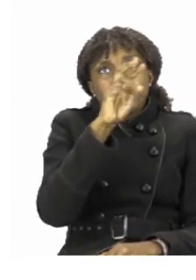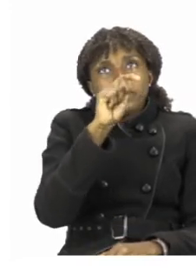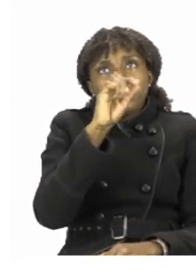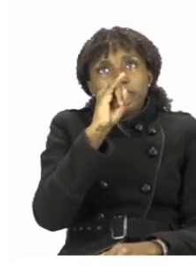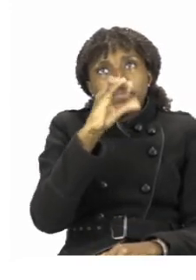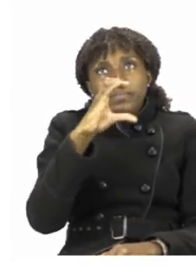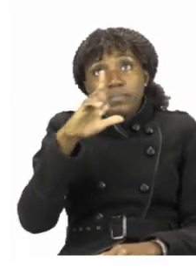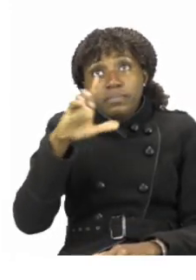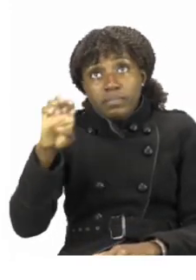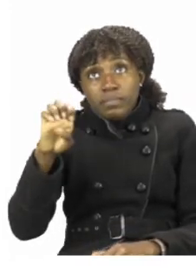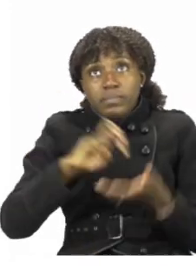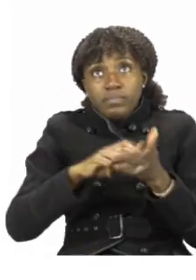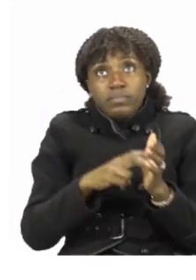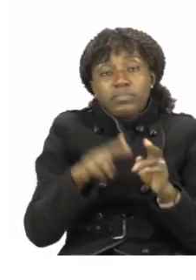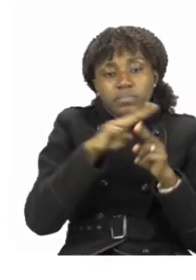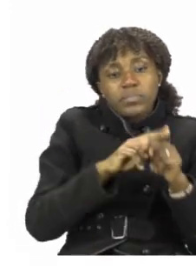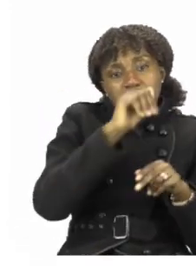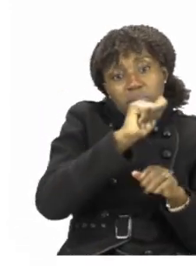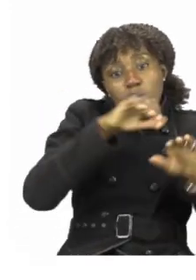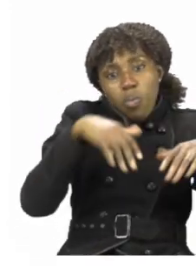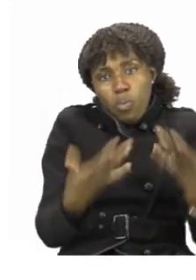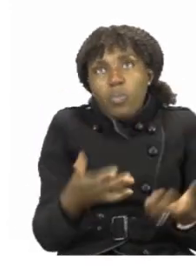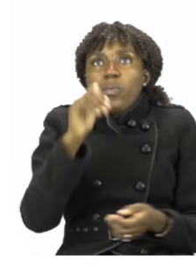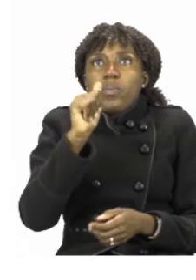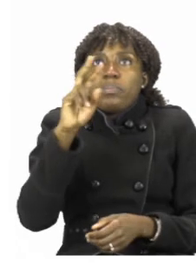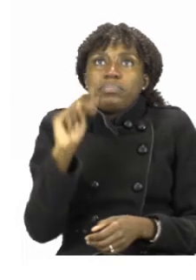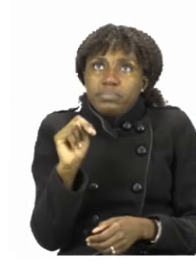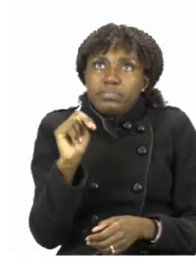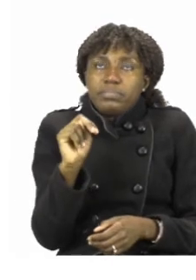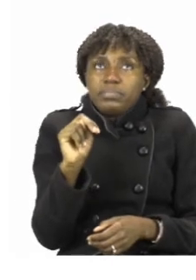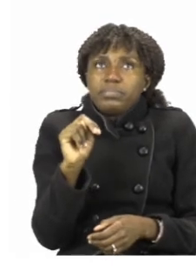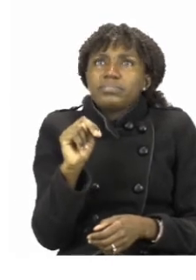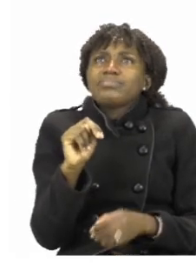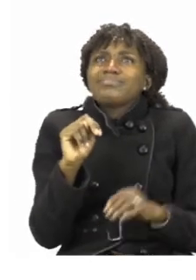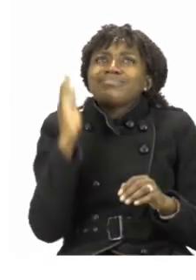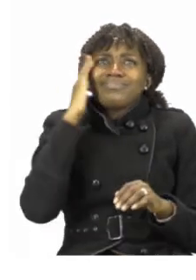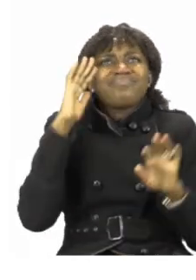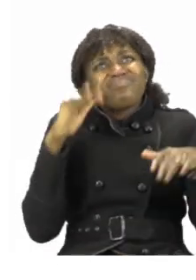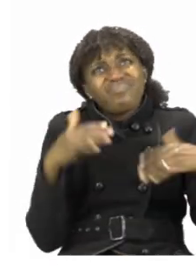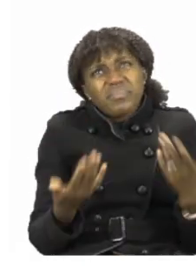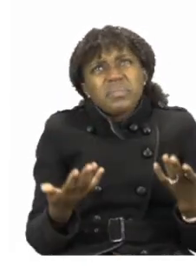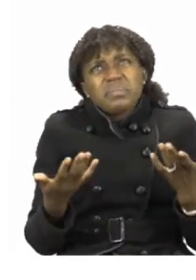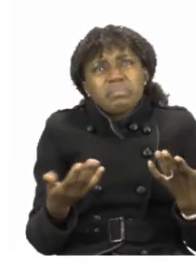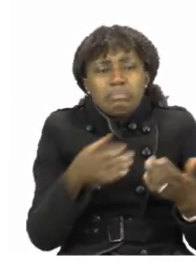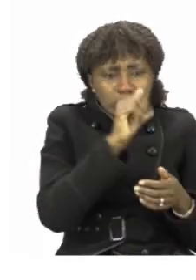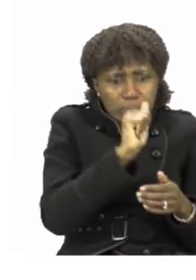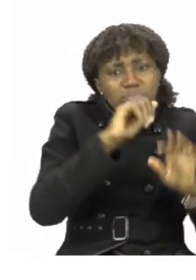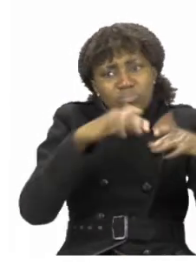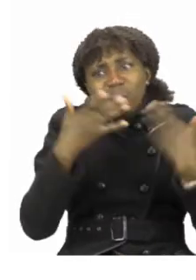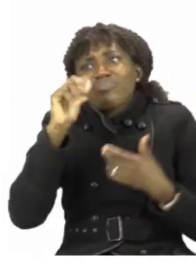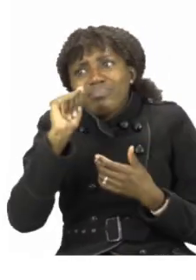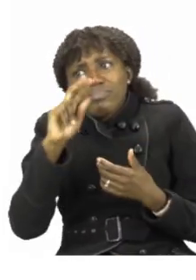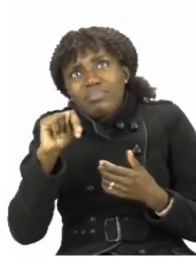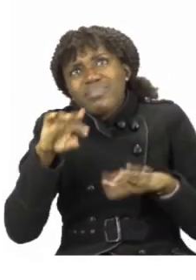the beginning for a word. Now, what helps us to know which one to use, either a or